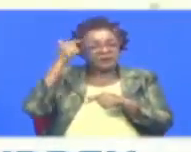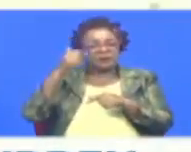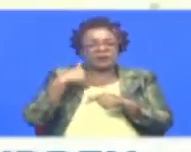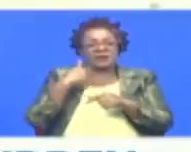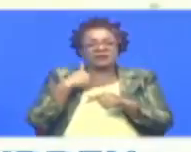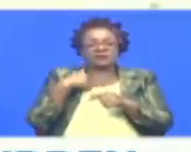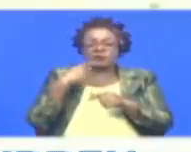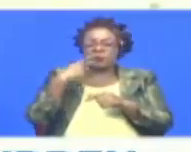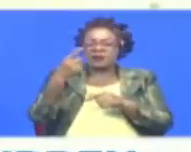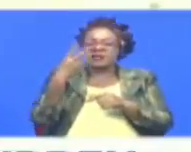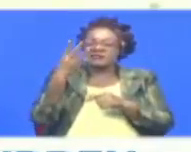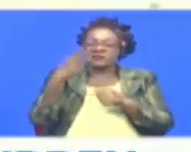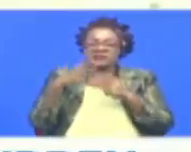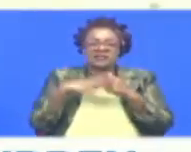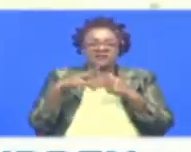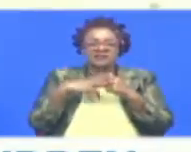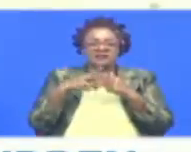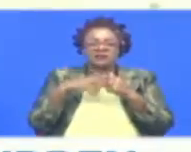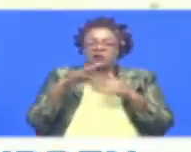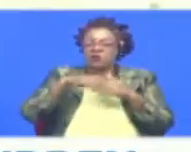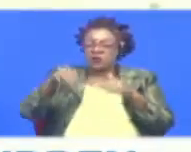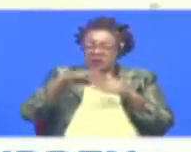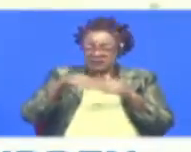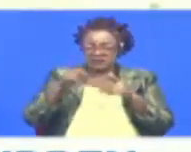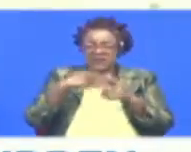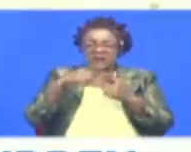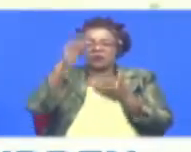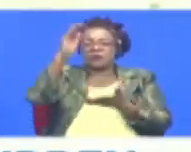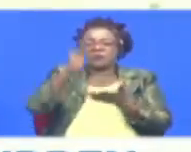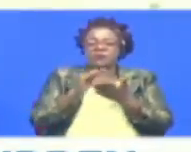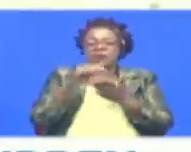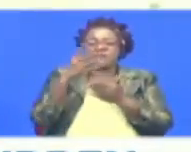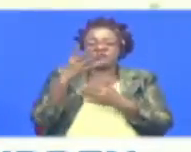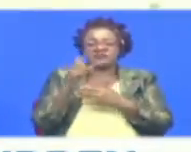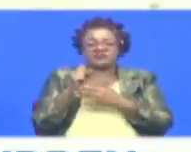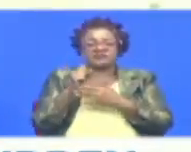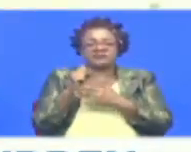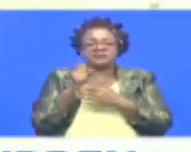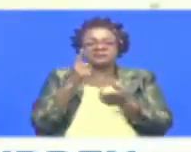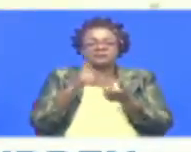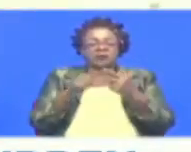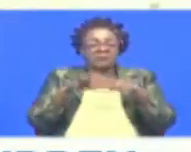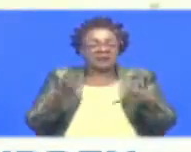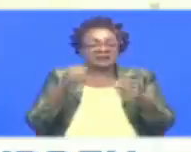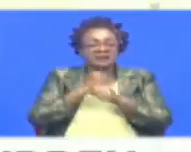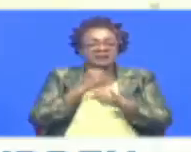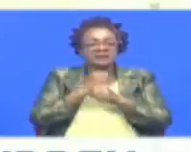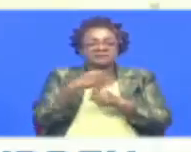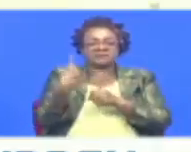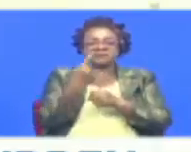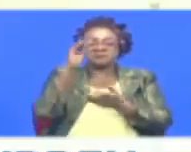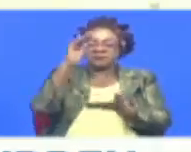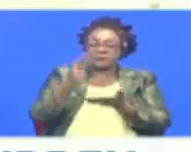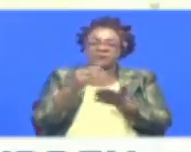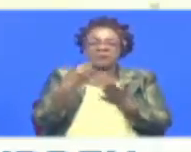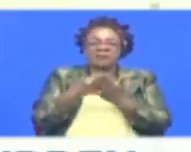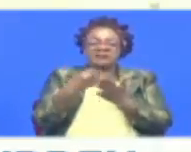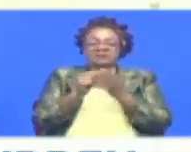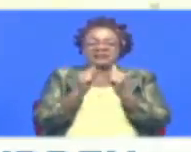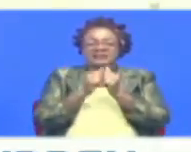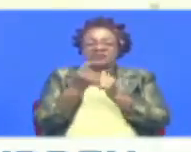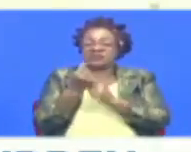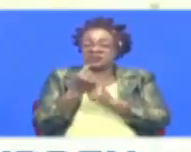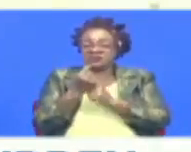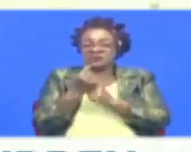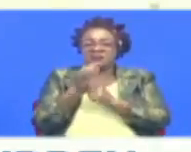to $147 per barrel, then it dropped to 45. And what the market did was only to reduce the price by 10 shillings. And